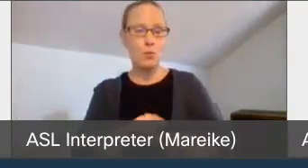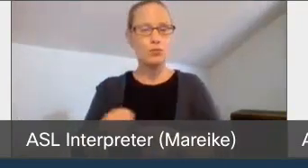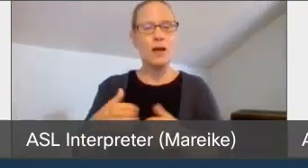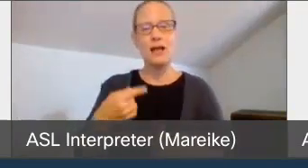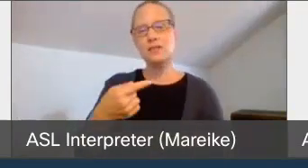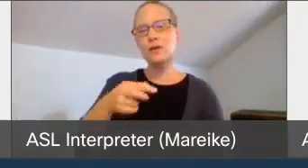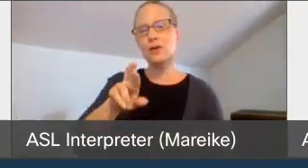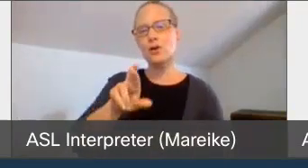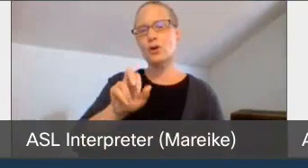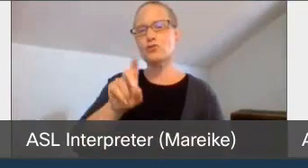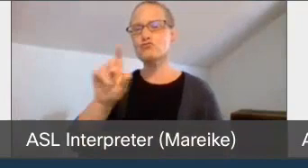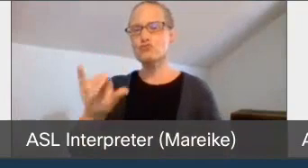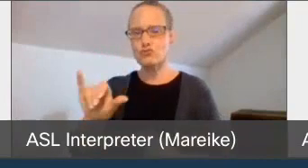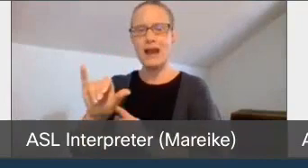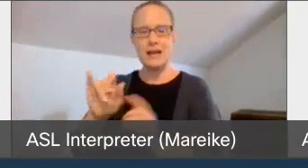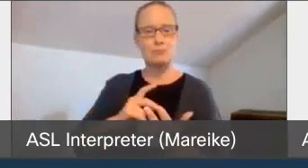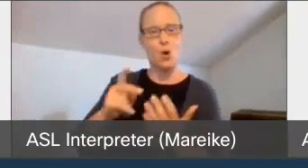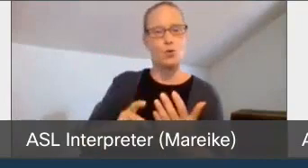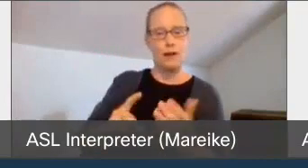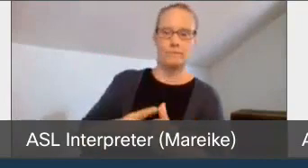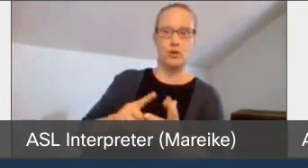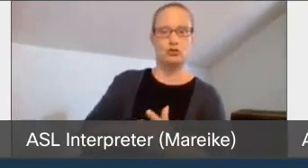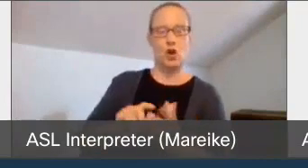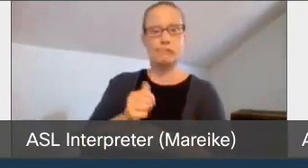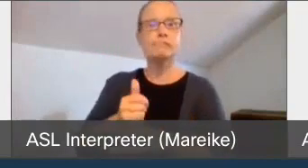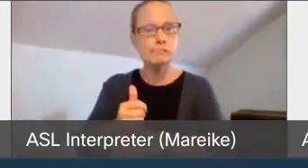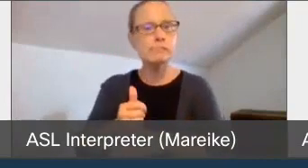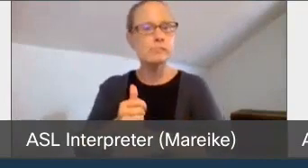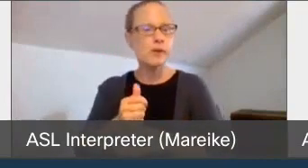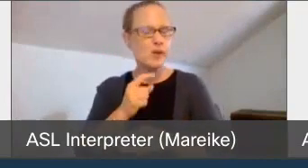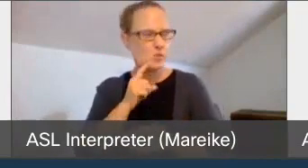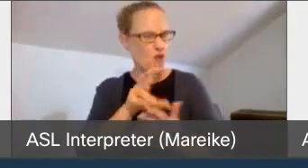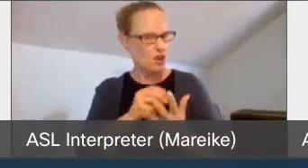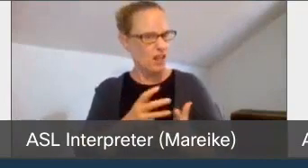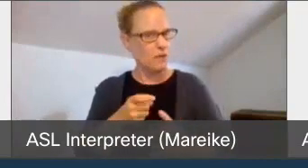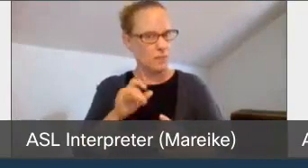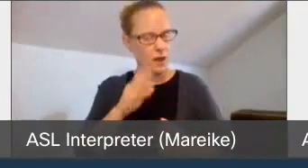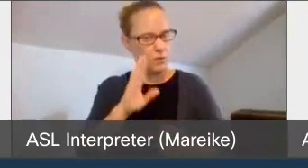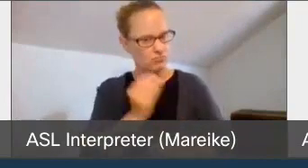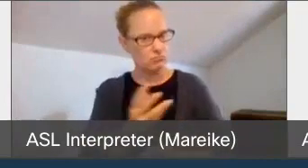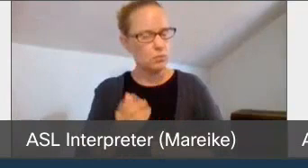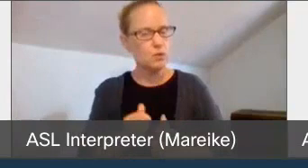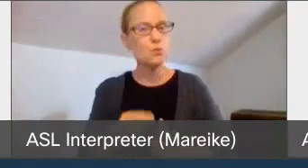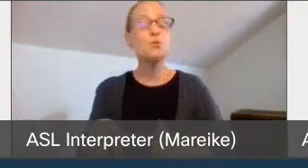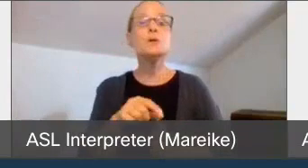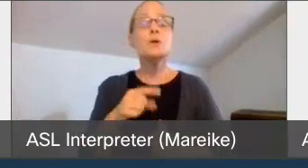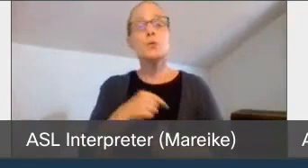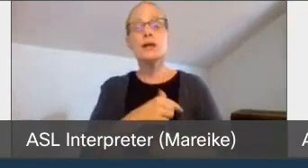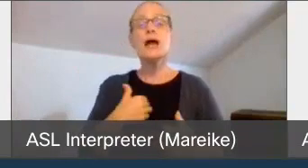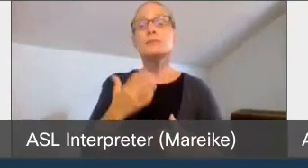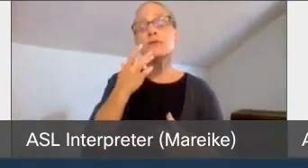come around, and we really want to talk with you a little bit about that and what we learned from that. We had our preferred point of